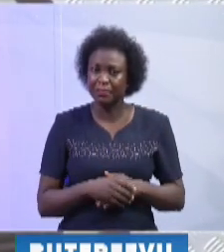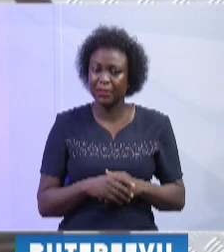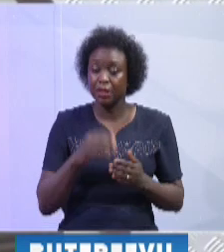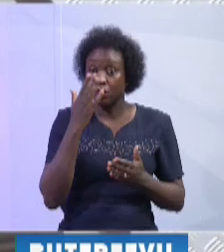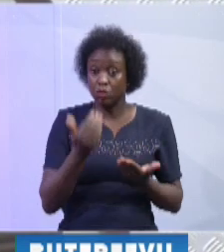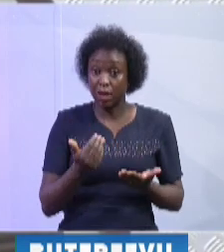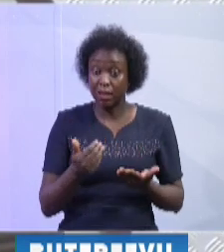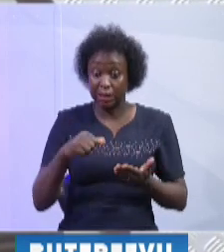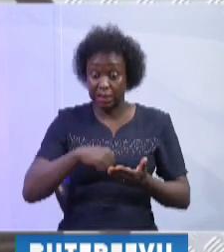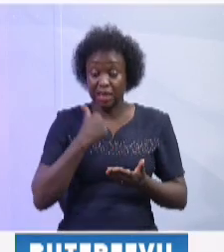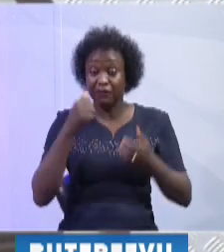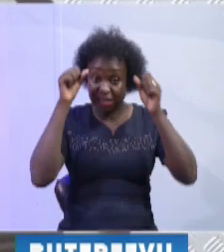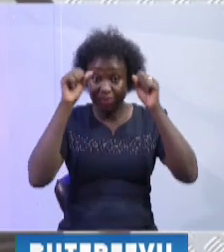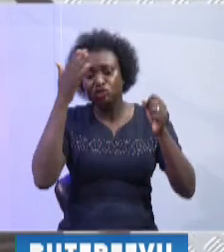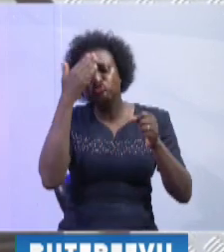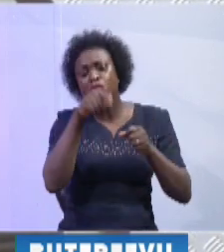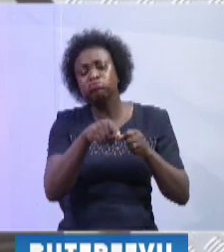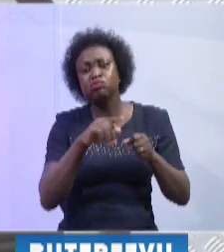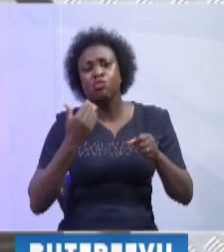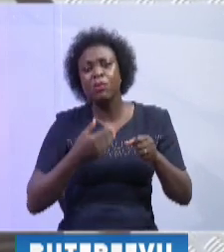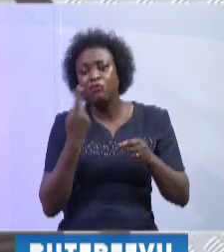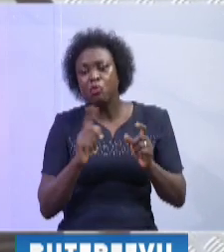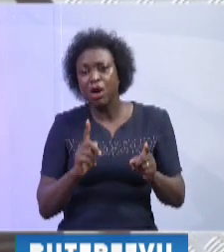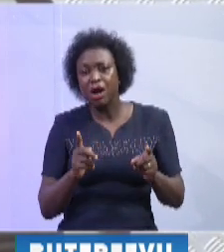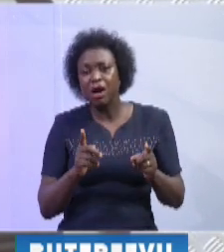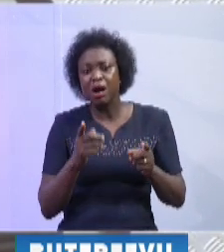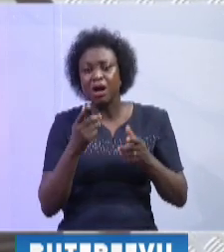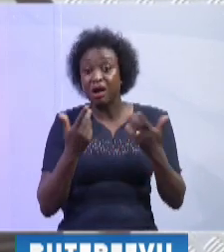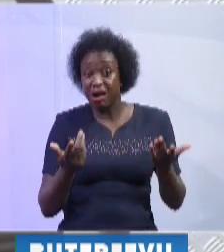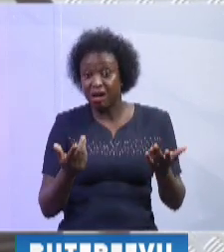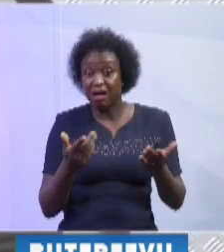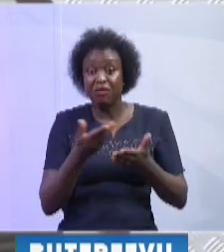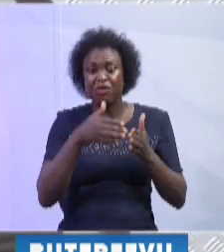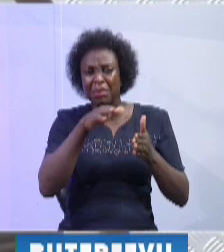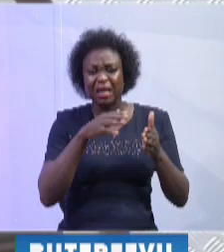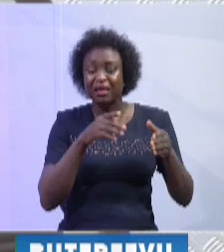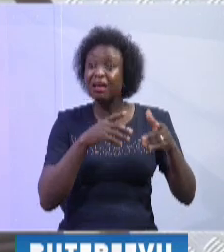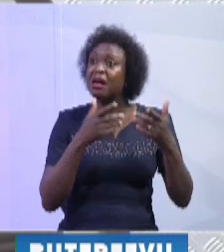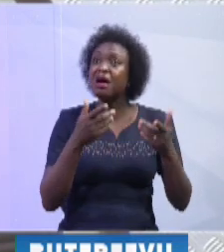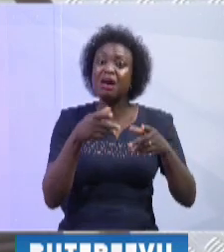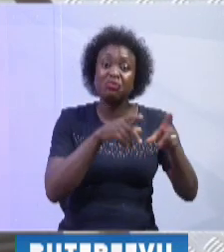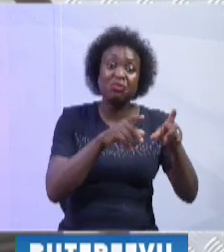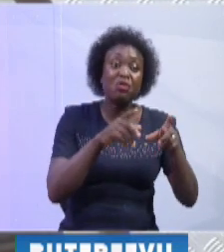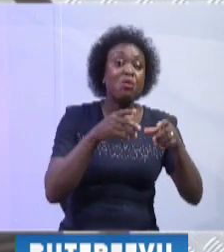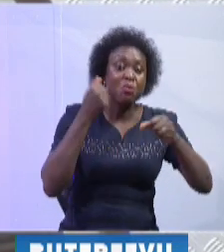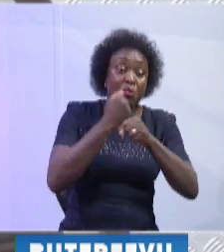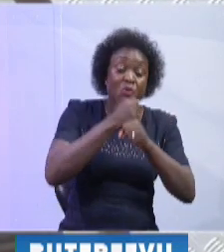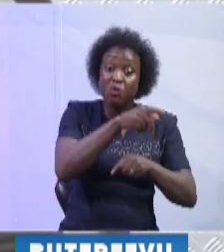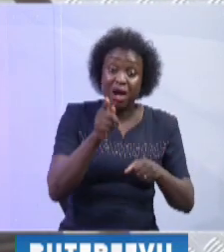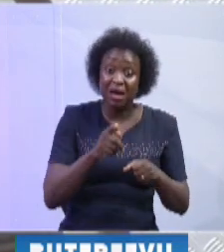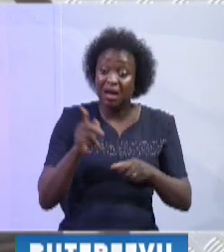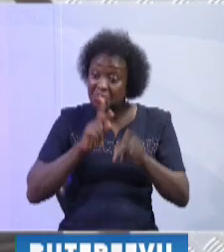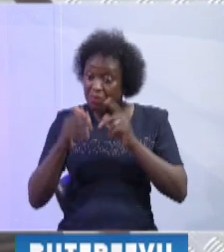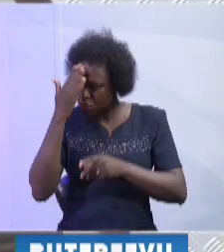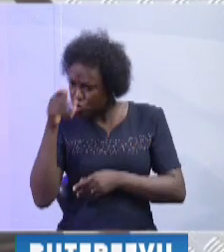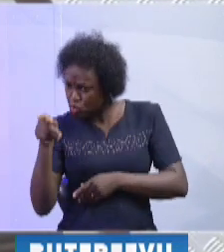Because I came to know Msenero from Dwaniro. Nze abantu sibategeera mu maofiisi.